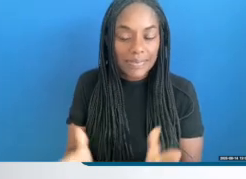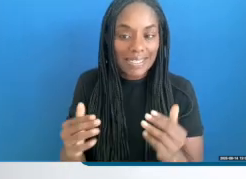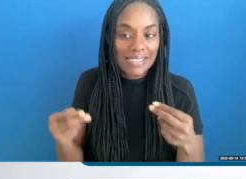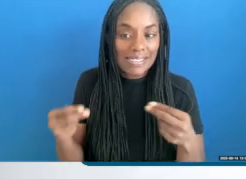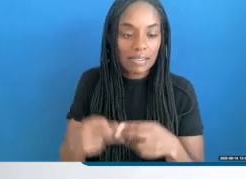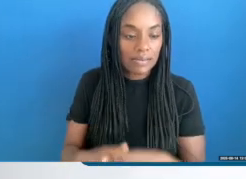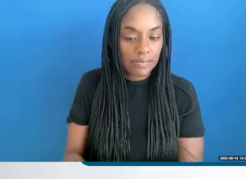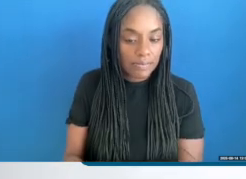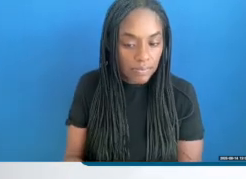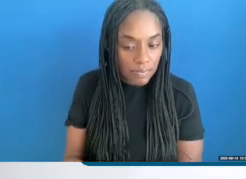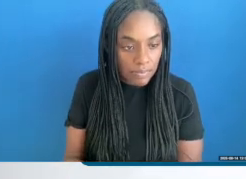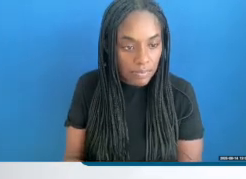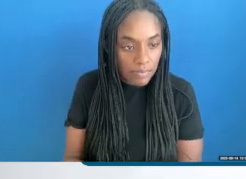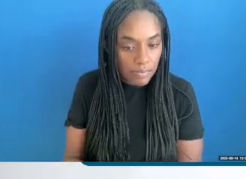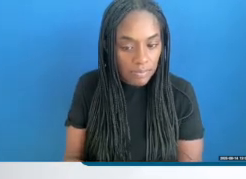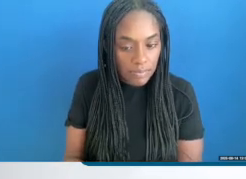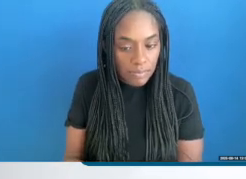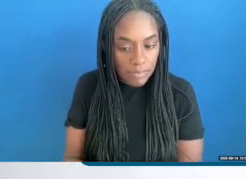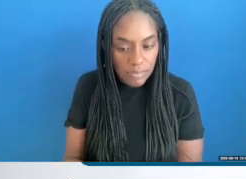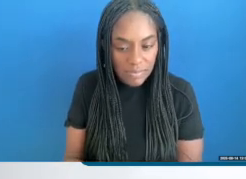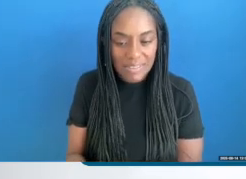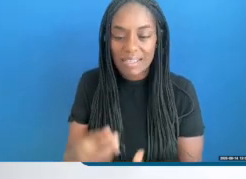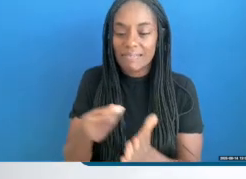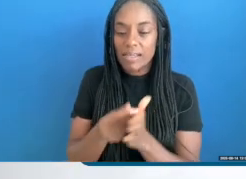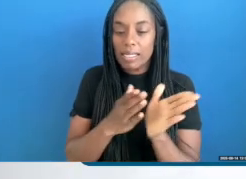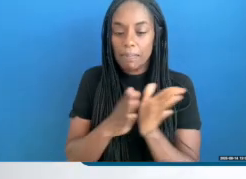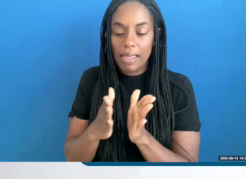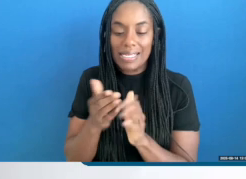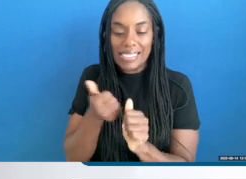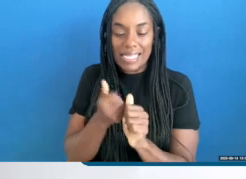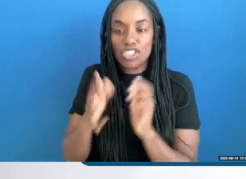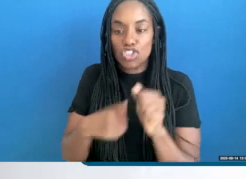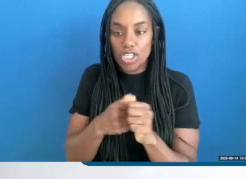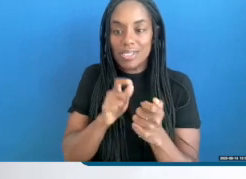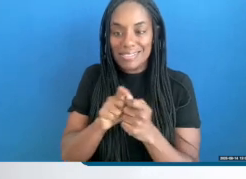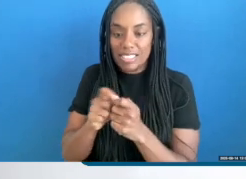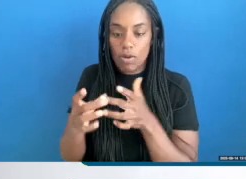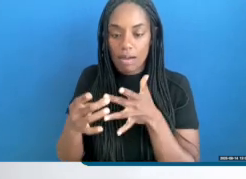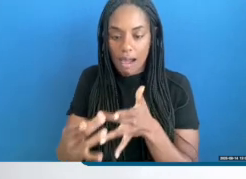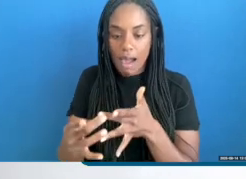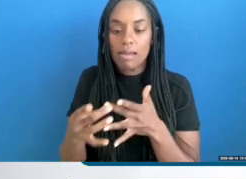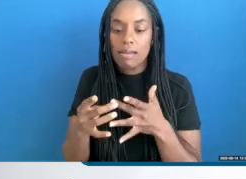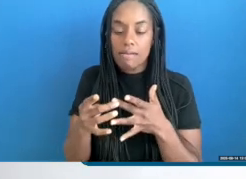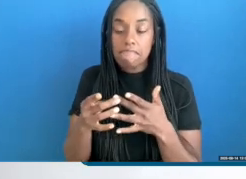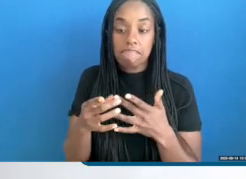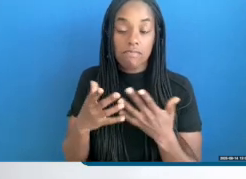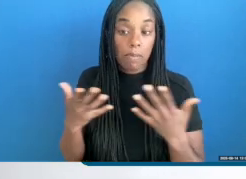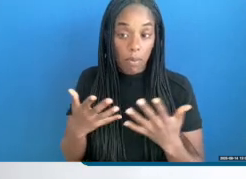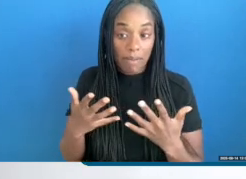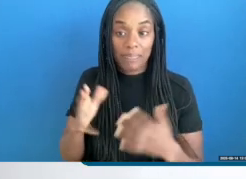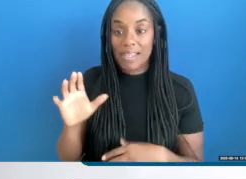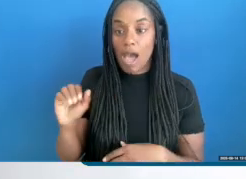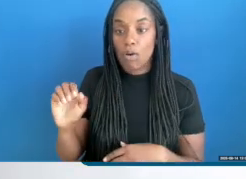Funding plan is an annual, detailed guide for how CARB will allocate or assign any